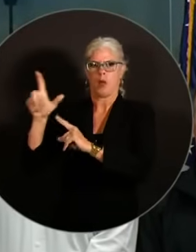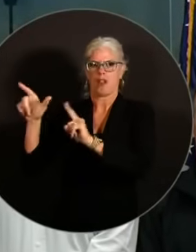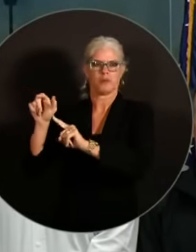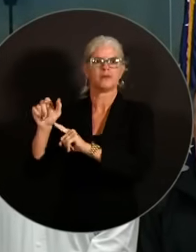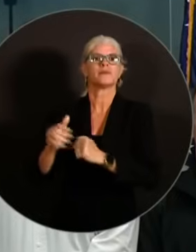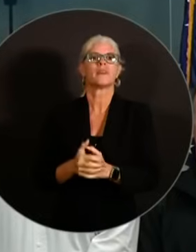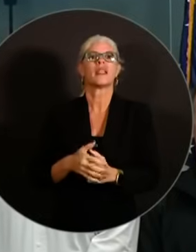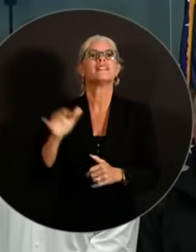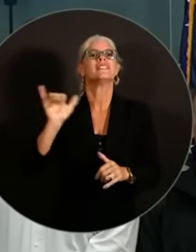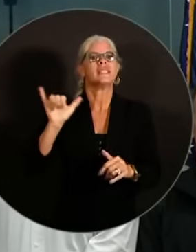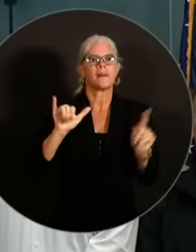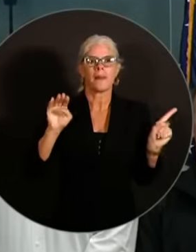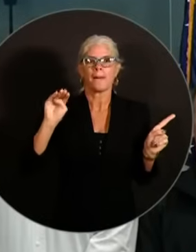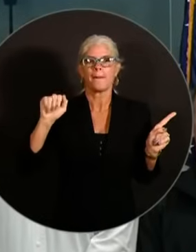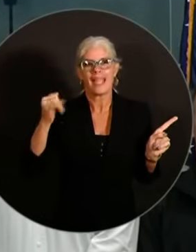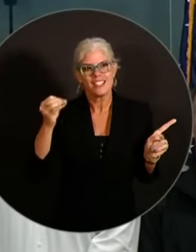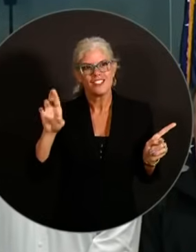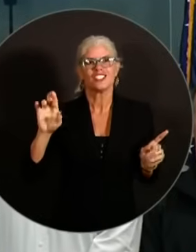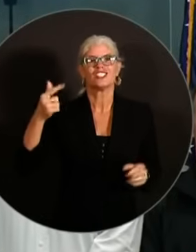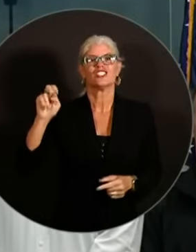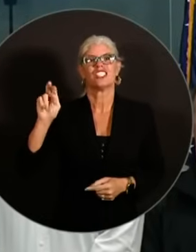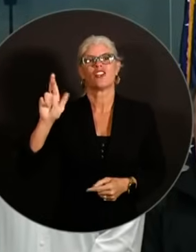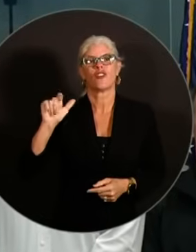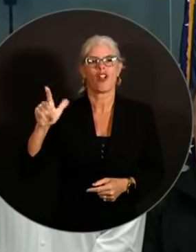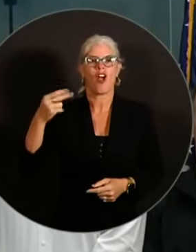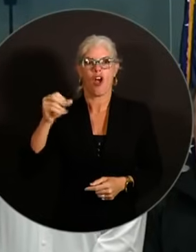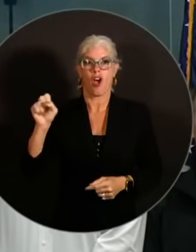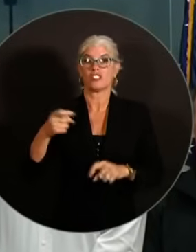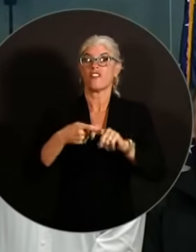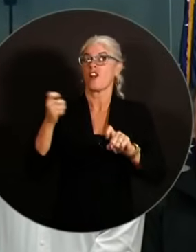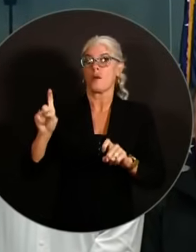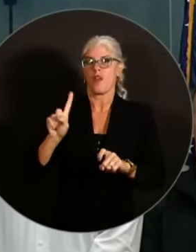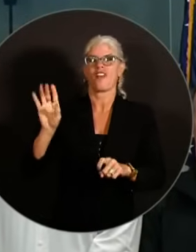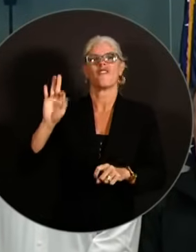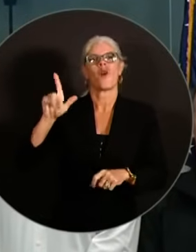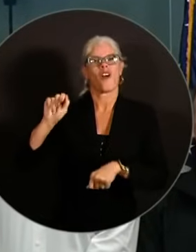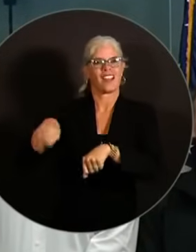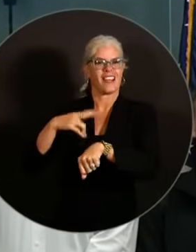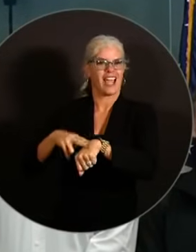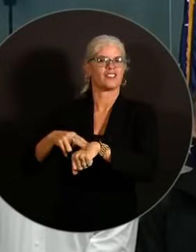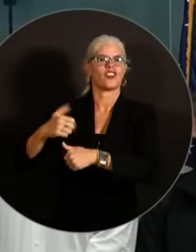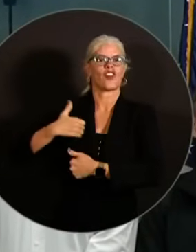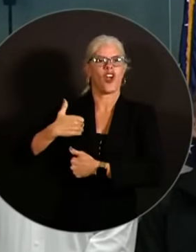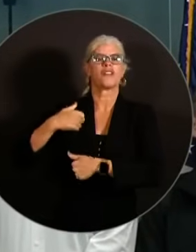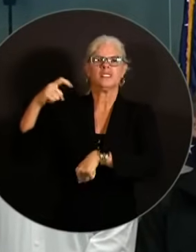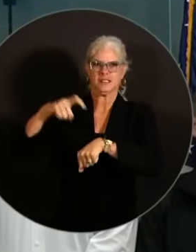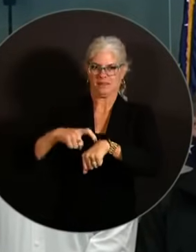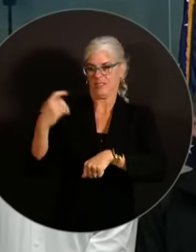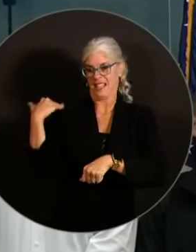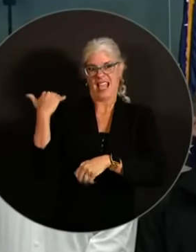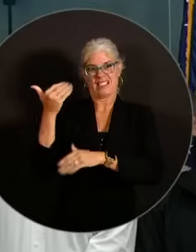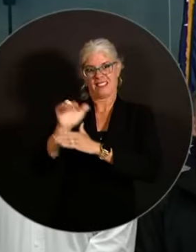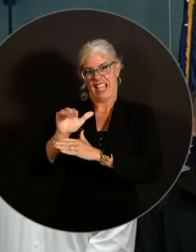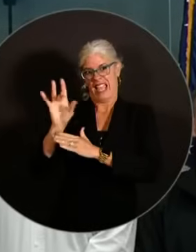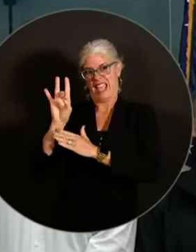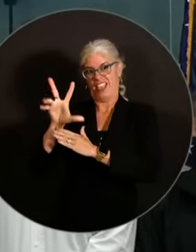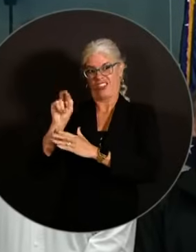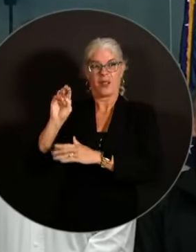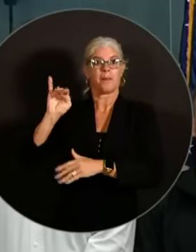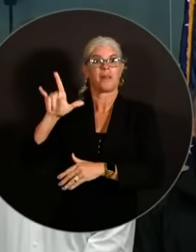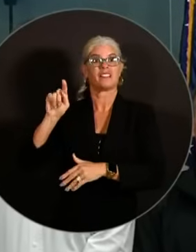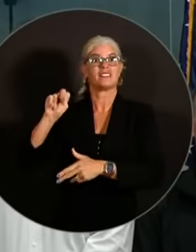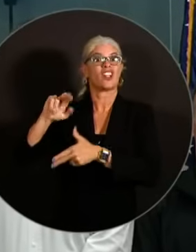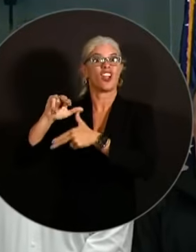and Major General John Haas from the Florida National Guard. Around 8:30 last night, Hurricane Milton